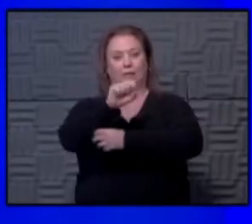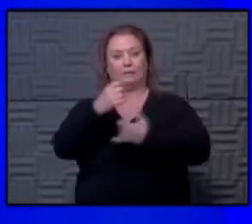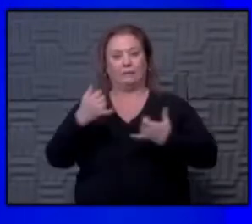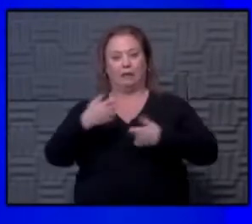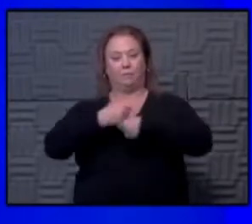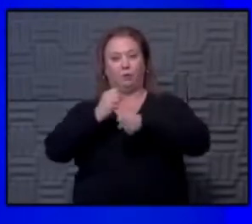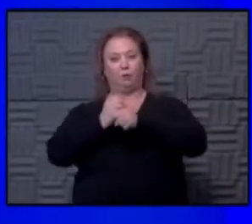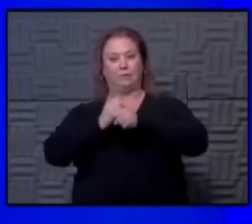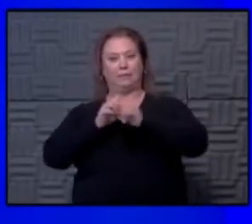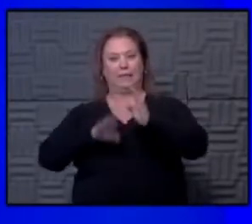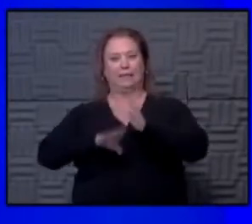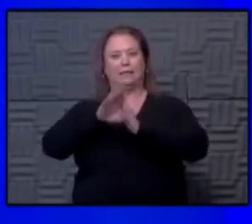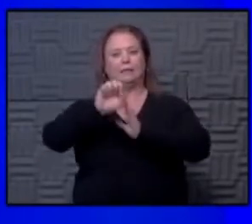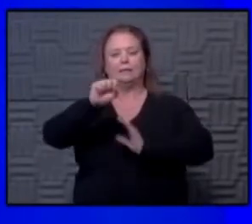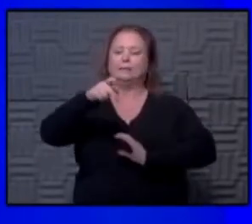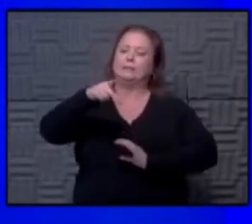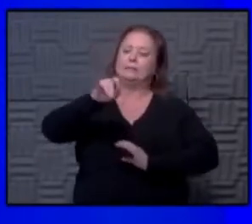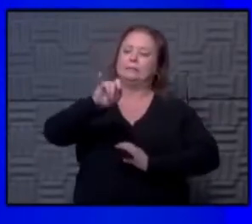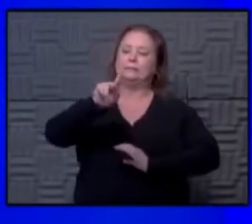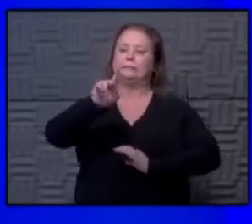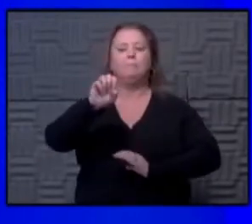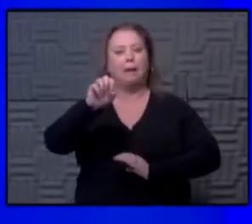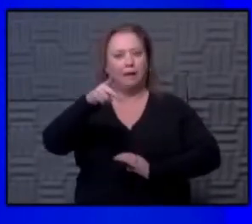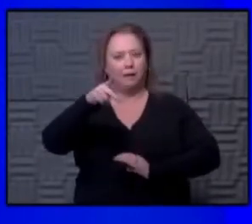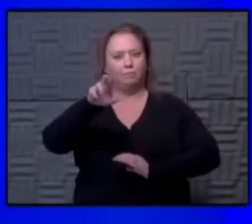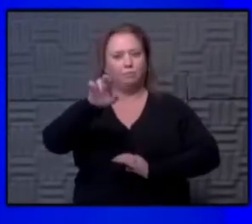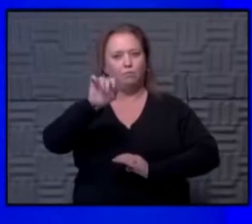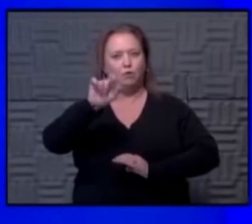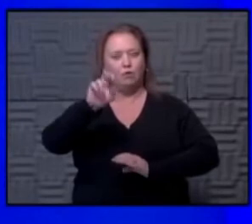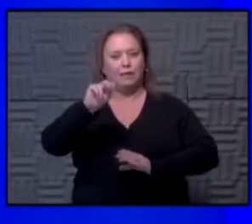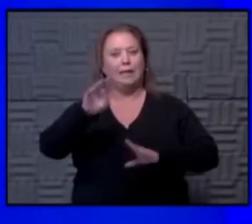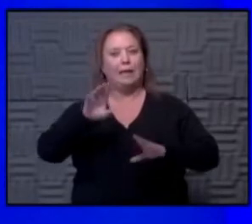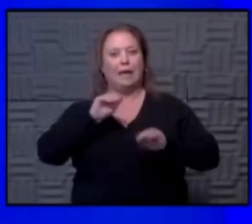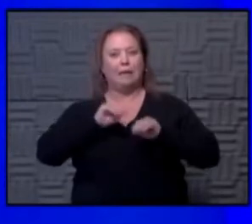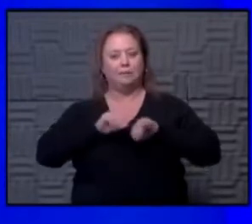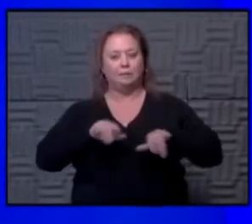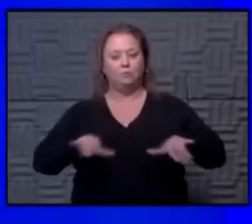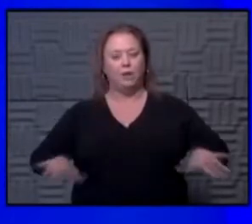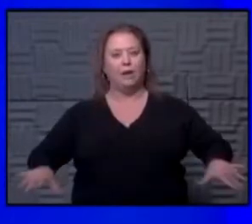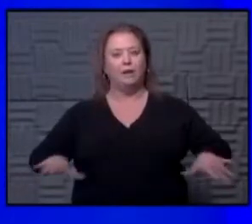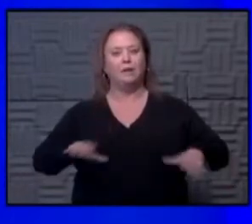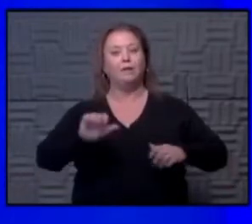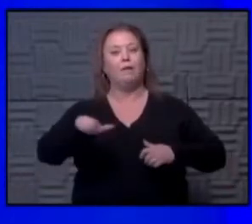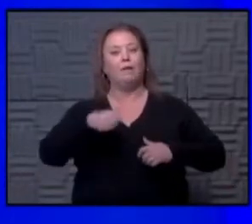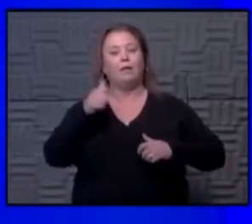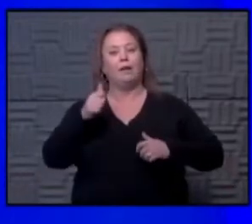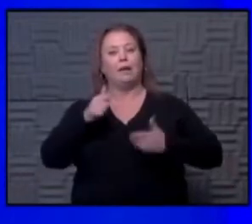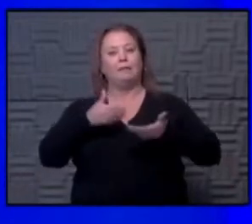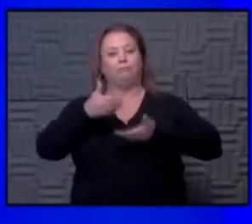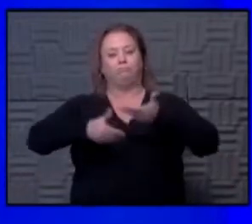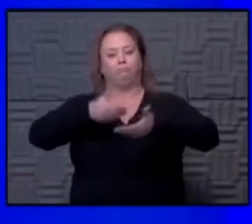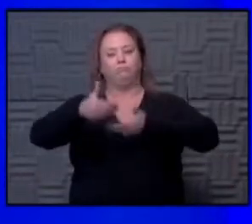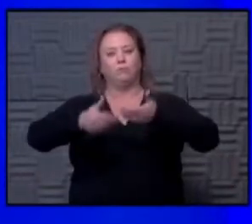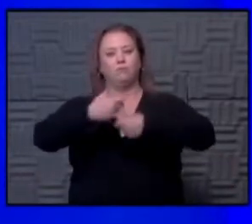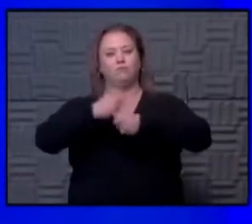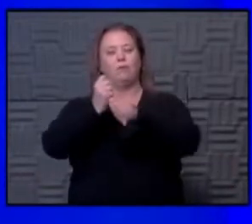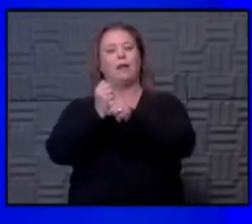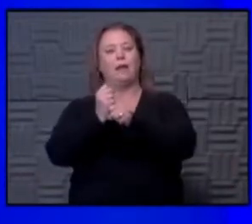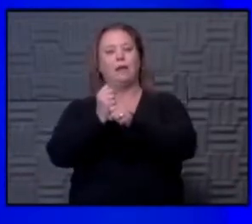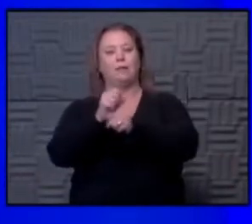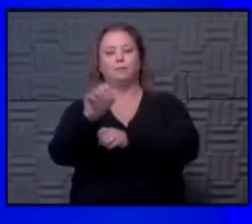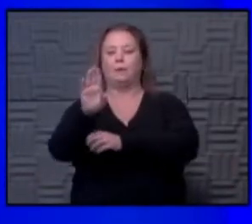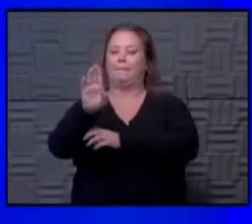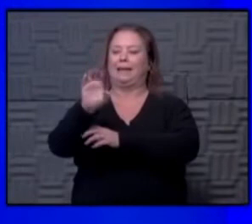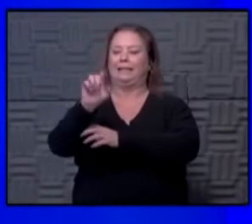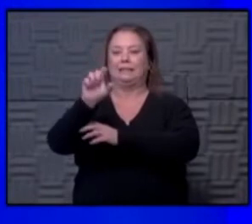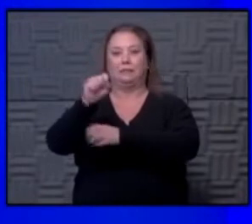produce that spike protein, and then presenting that spike protein to the other immune cells. And that starts off a cascade of creating those B cells